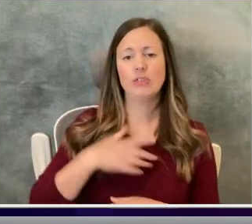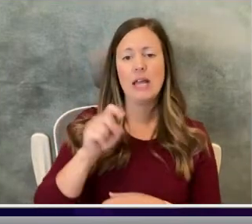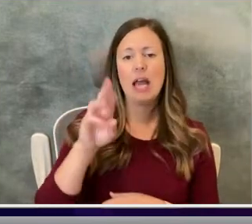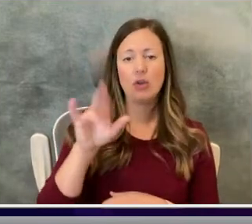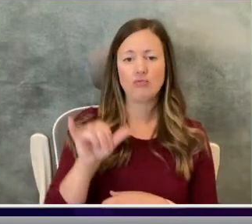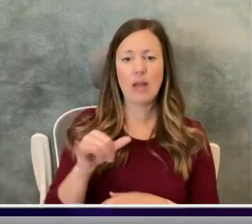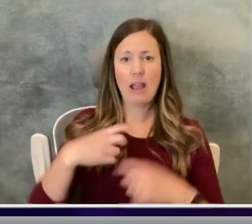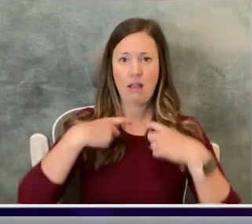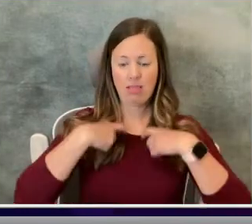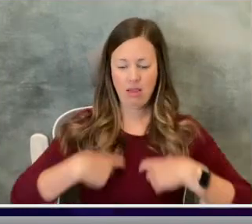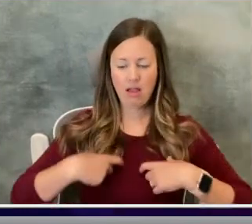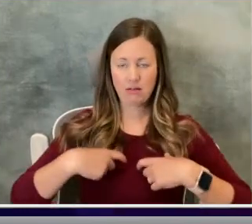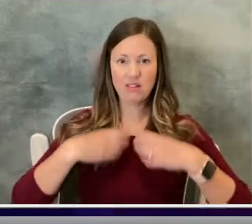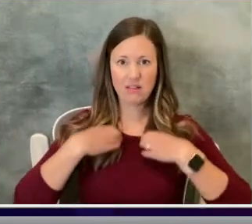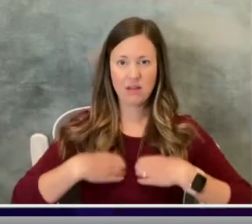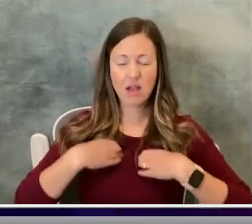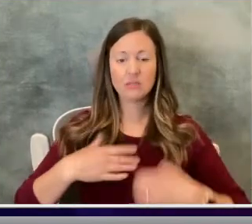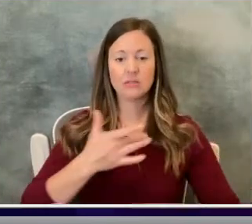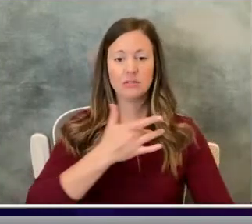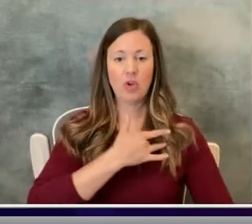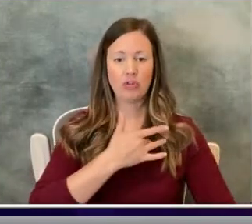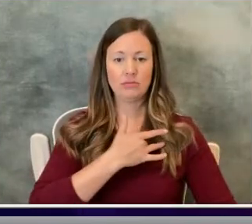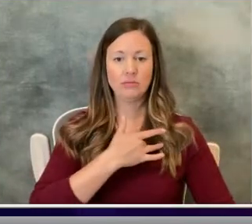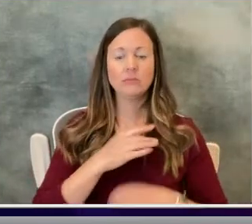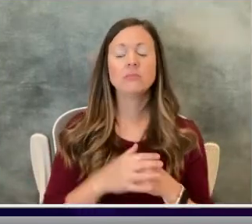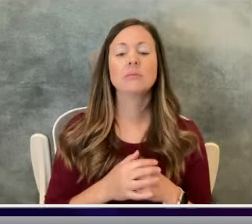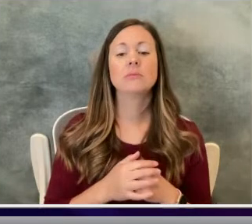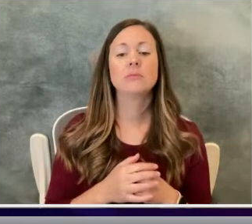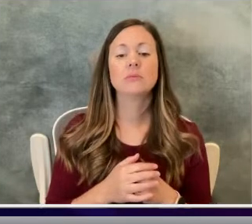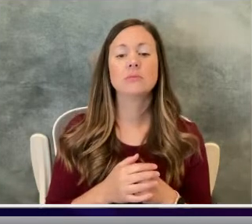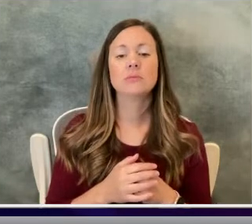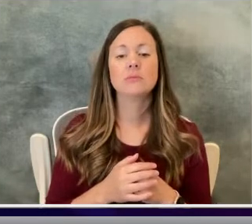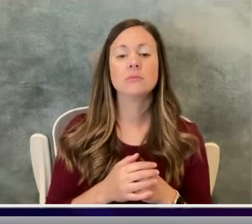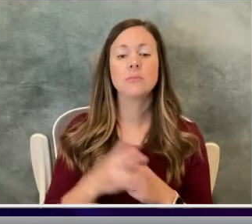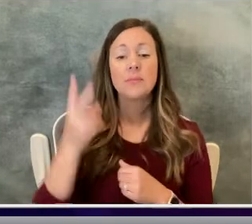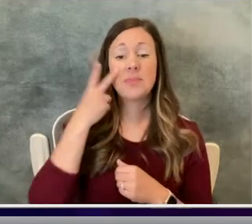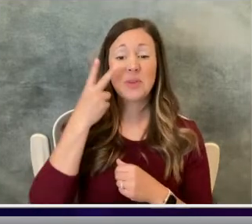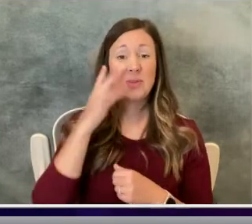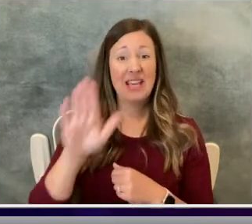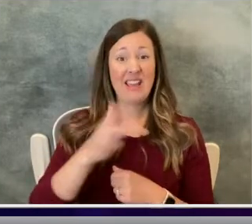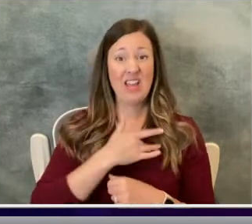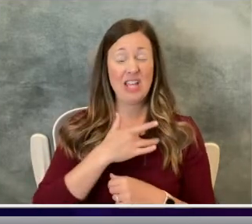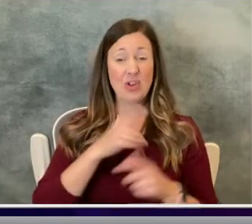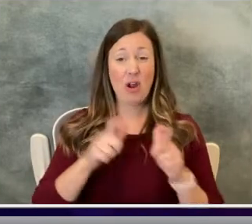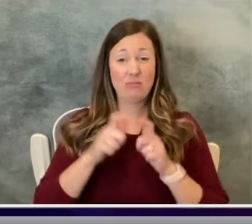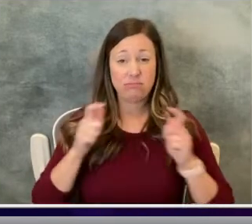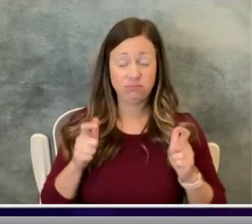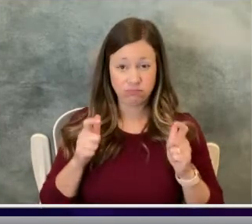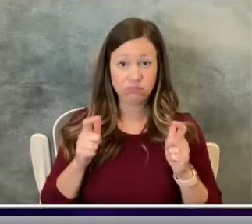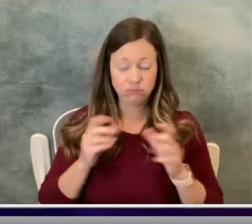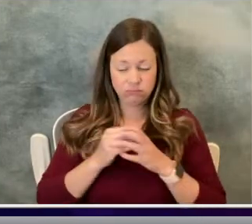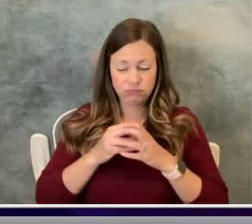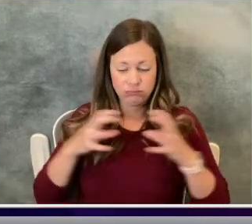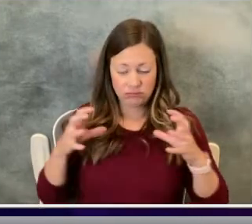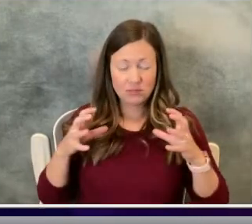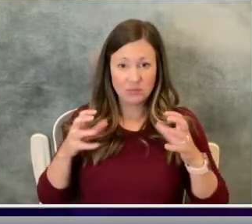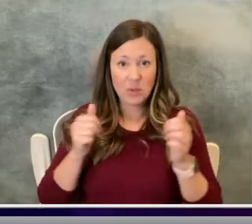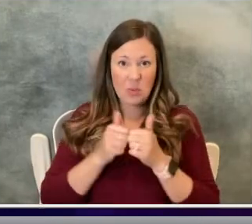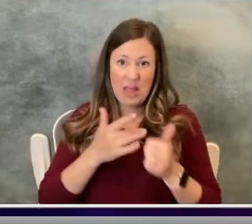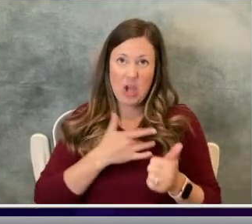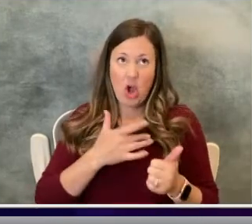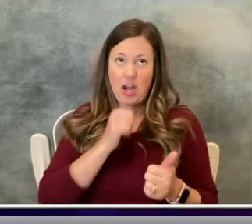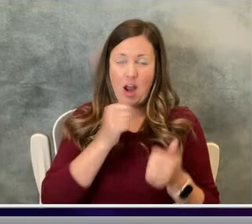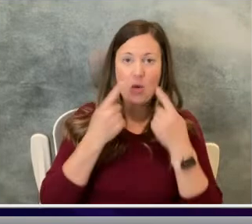What you see is a big dilated heart consistent with cardiomyopathy, or a heart that's not working. You can see